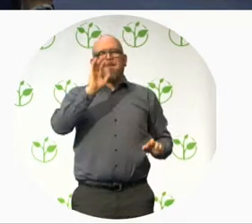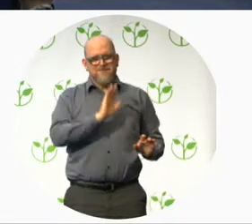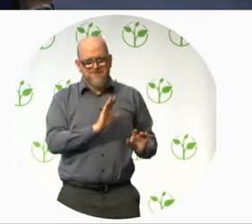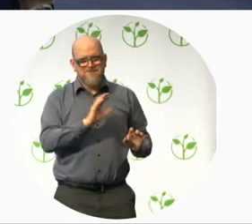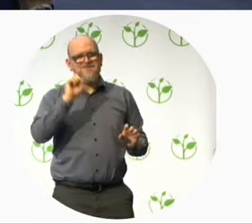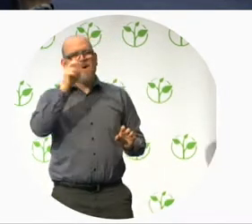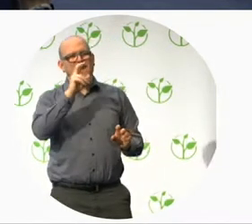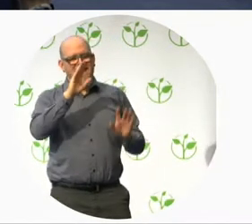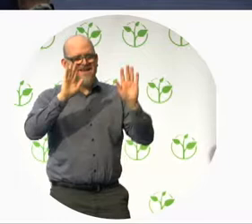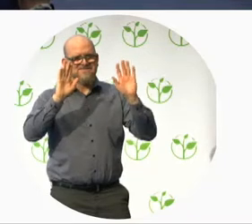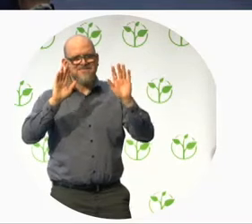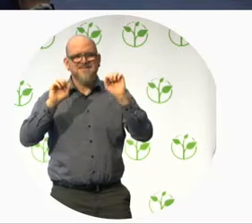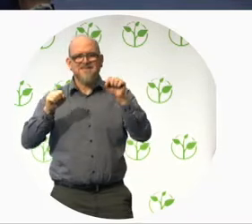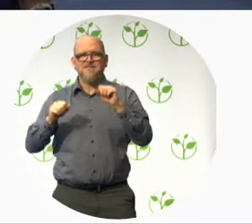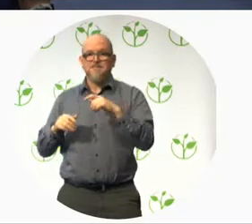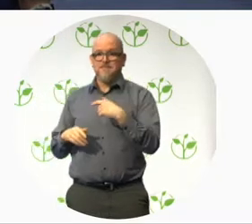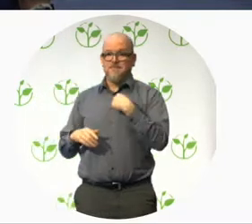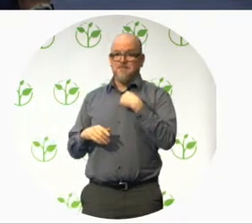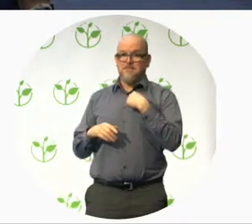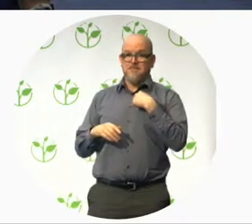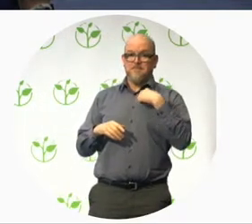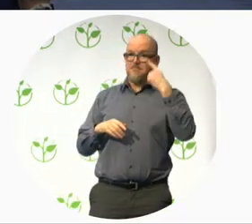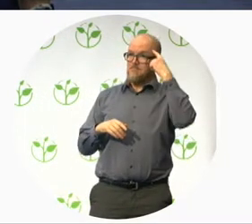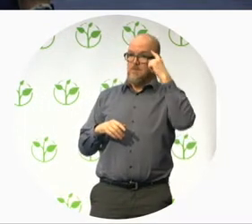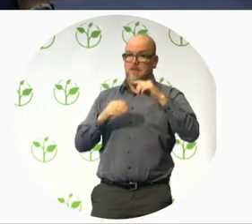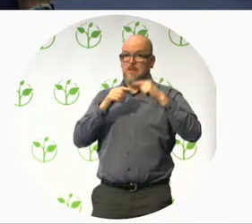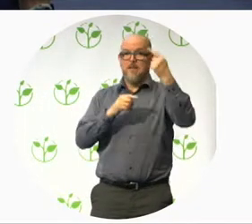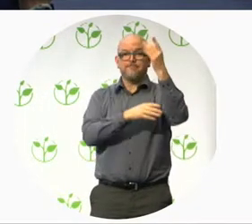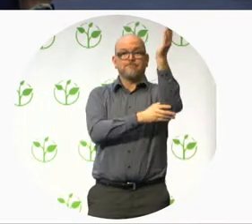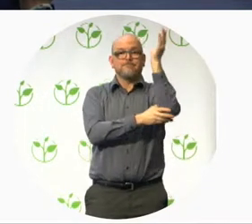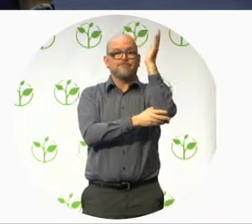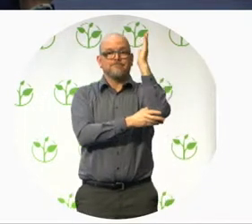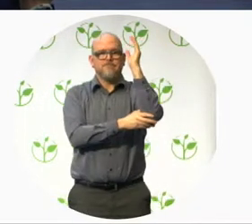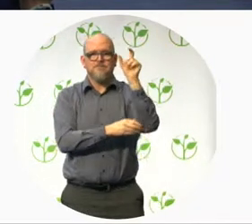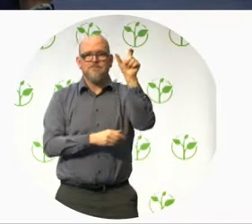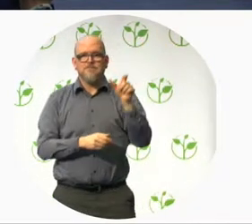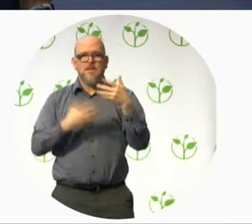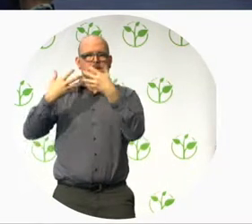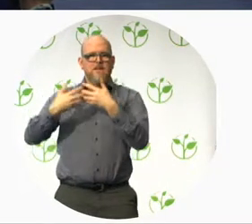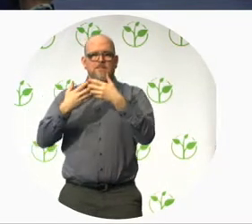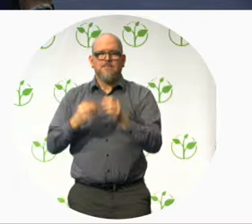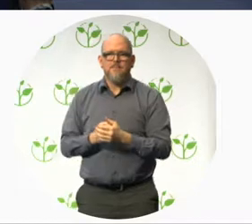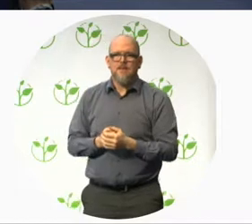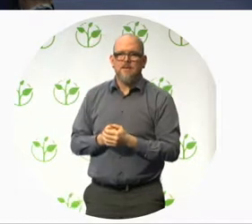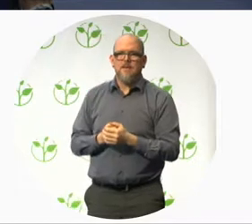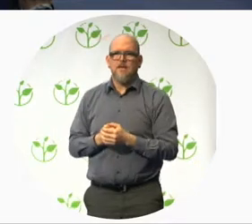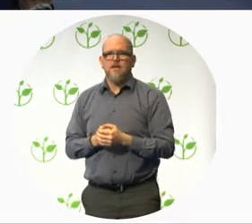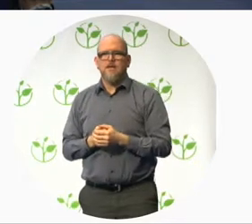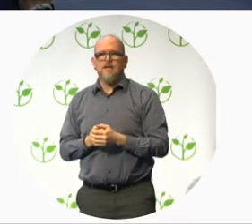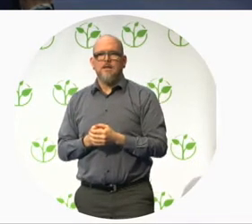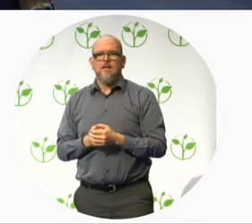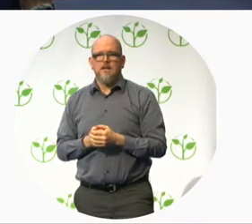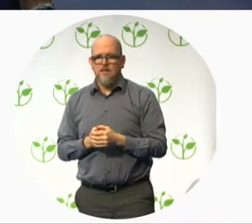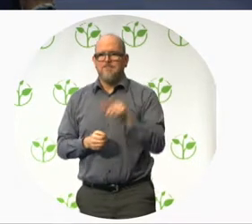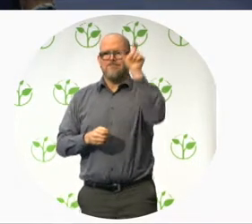Next speaker has flown over here from the United States. Stephen King is joining us from the State Department. He has led three of the largest